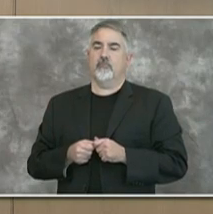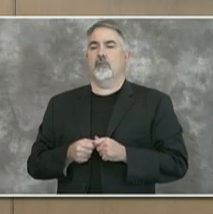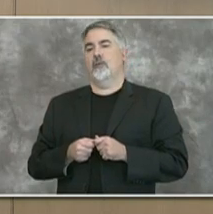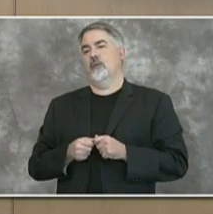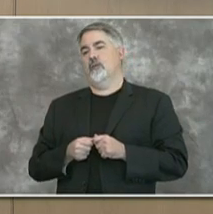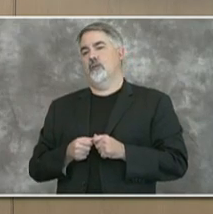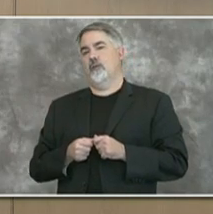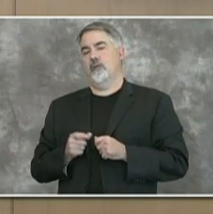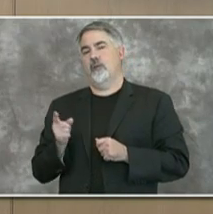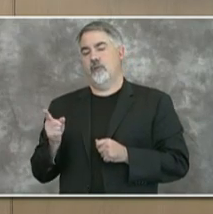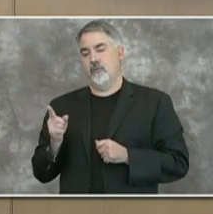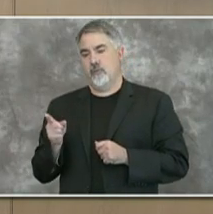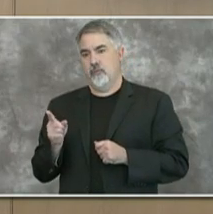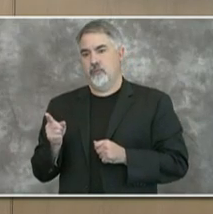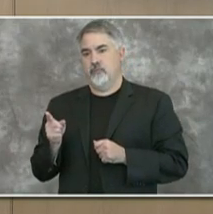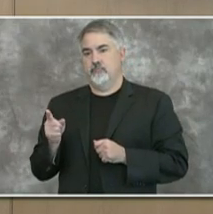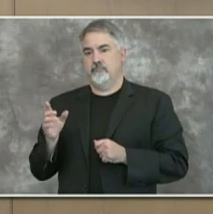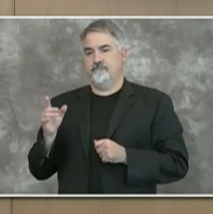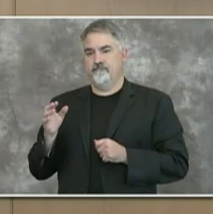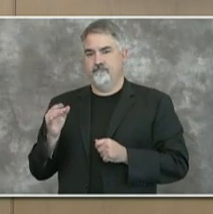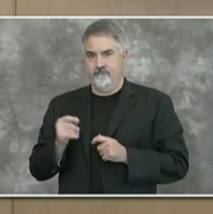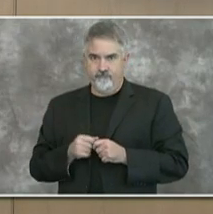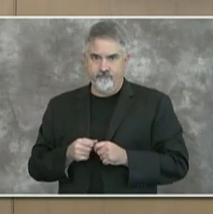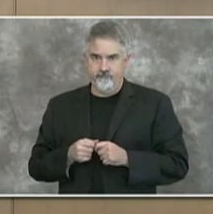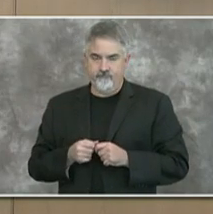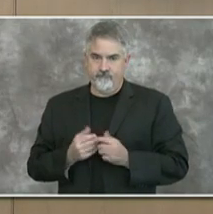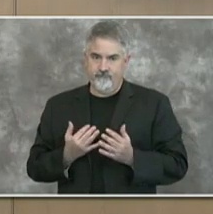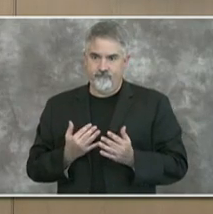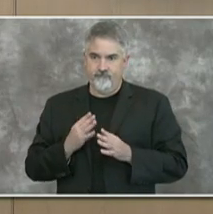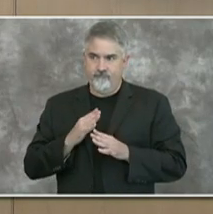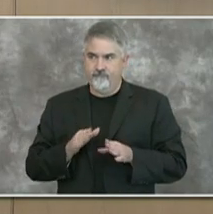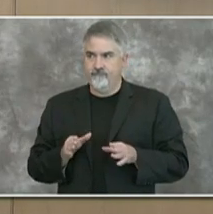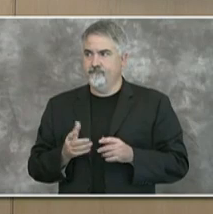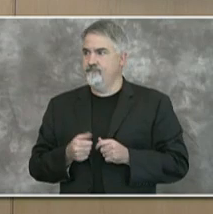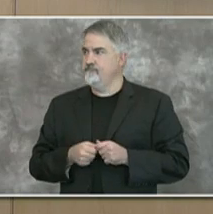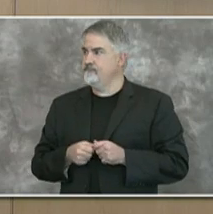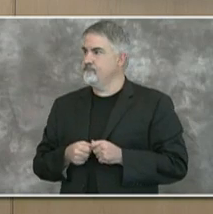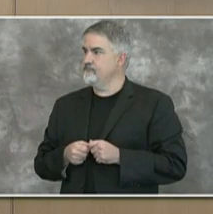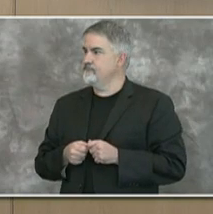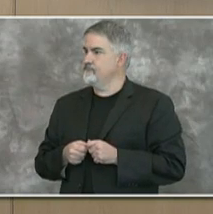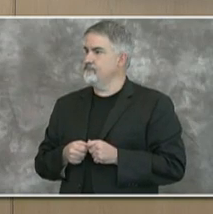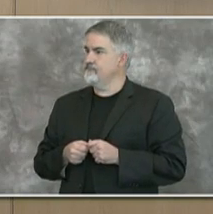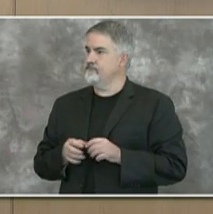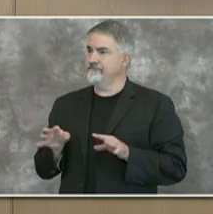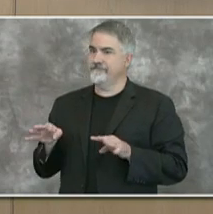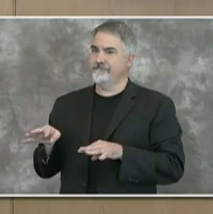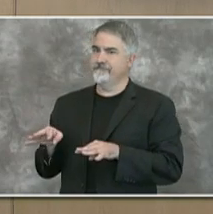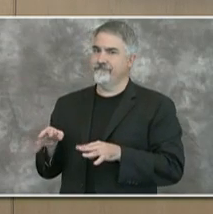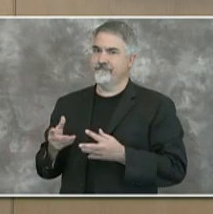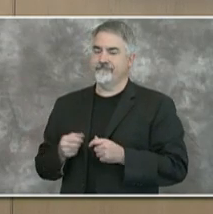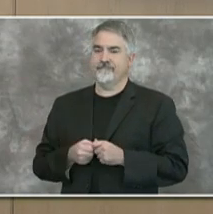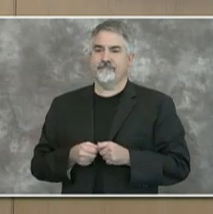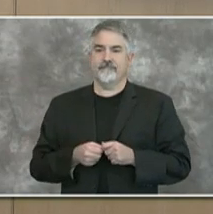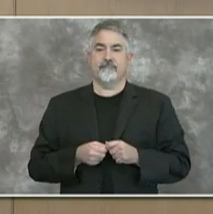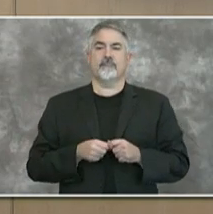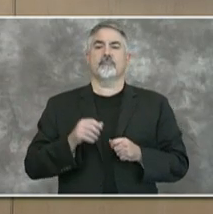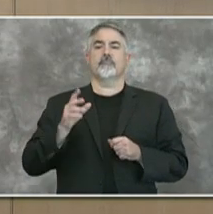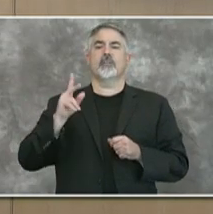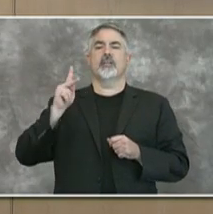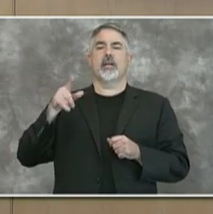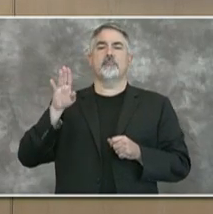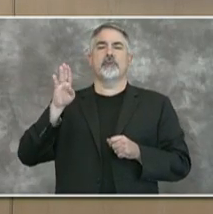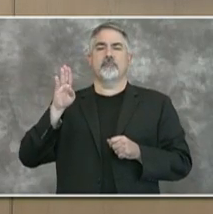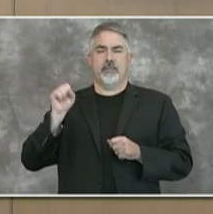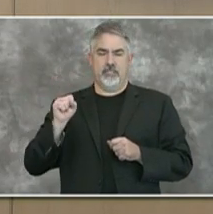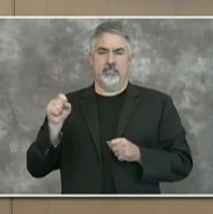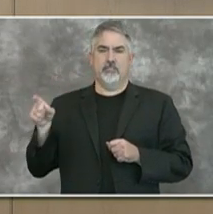KPBS, please state your name and question. Hi, my name is Matt Hoffman calling from KPBS. I know that obviously earlier today